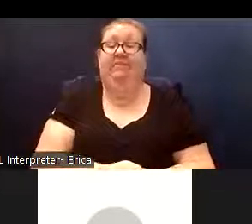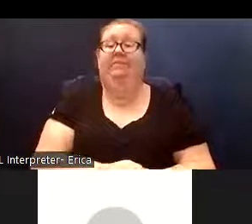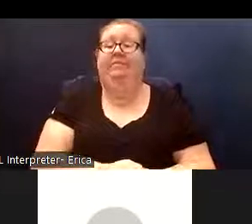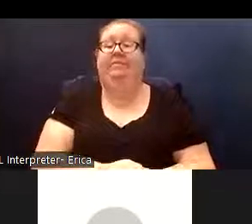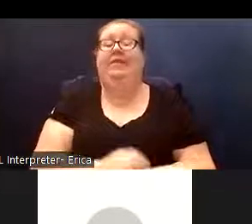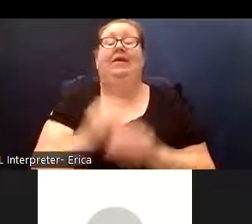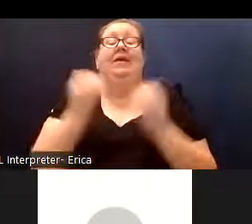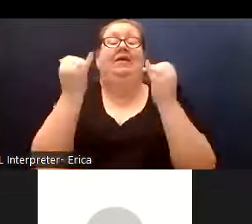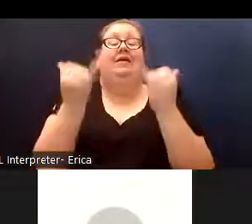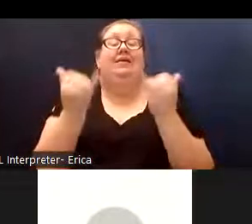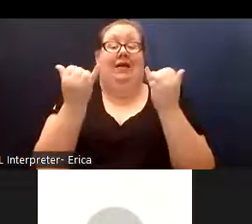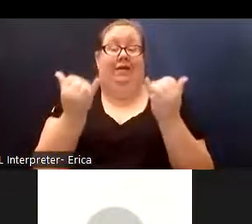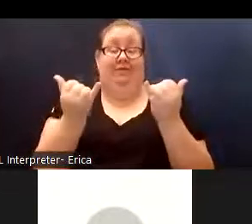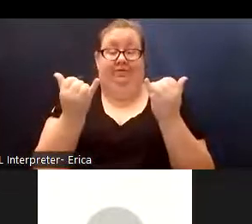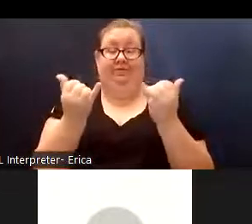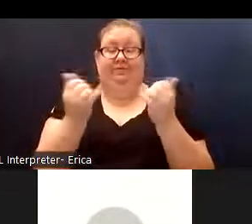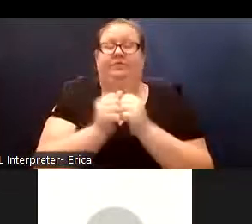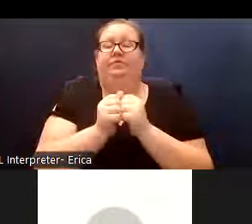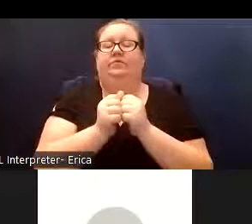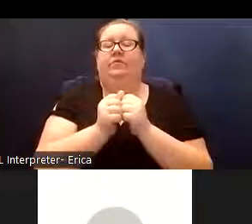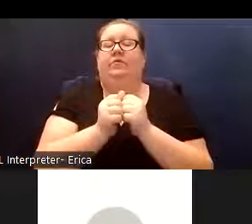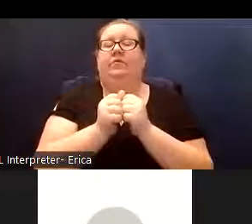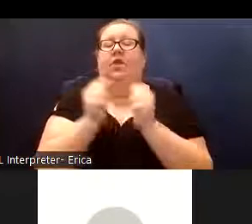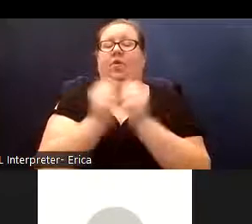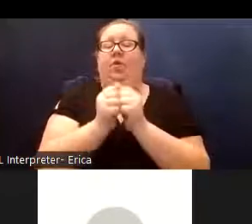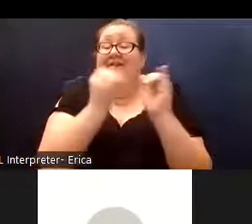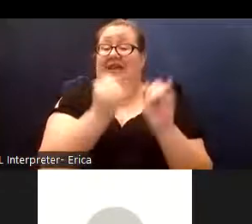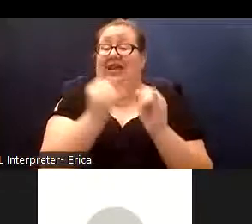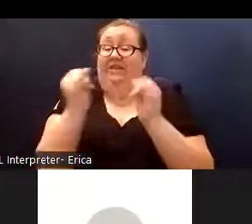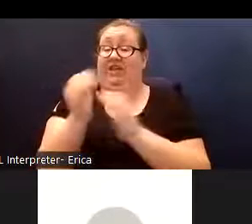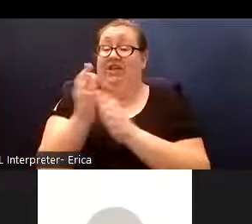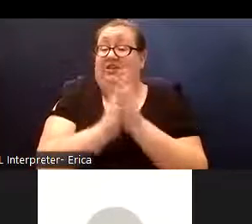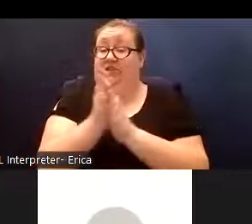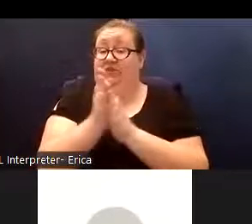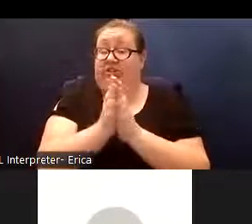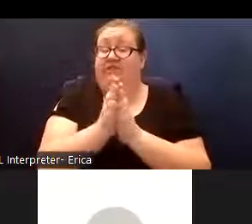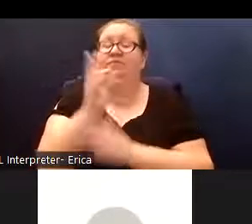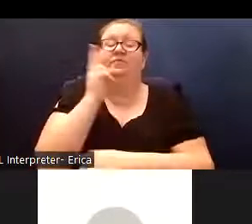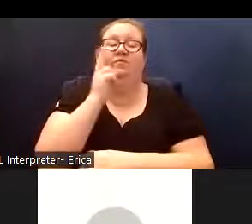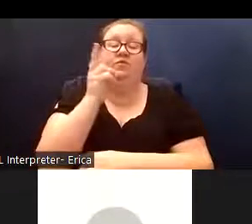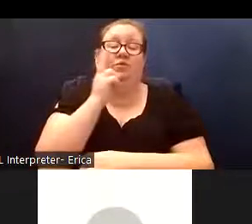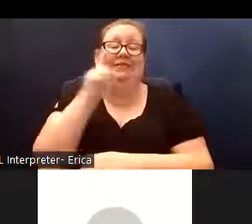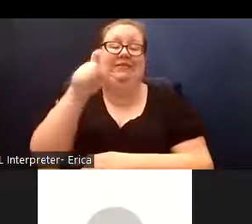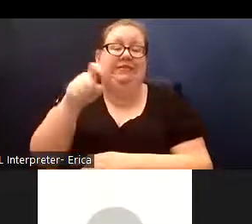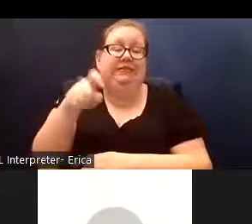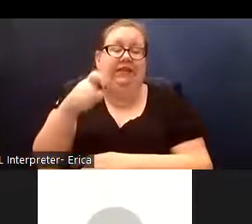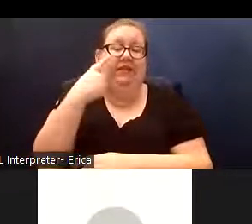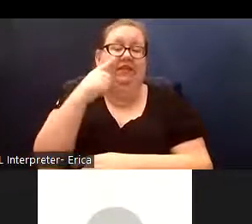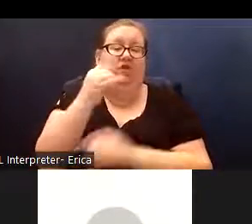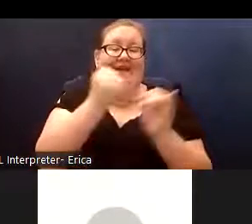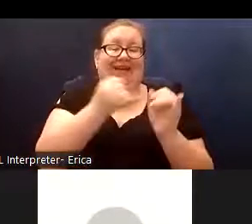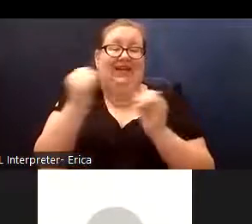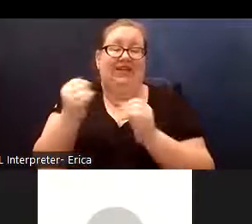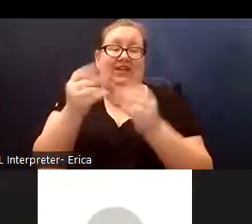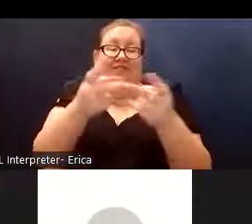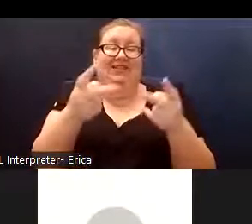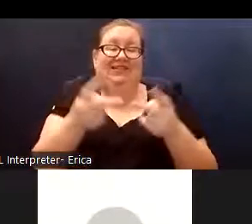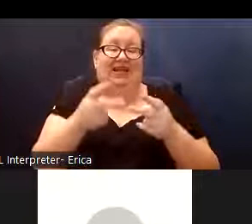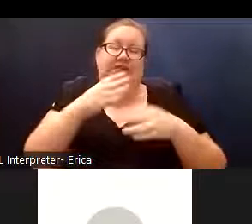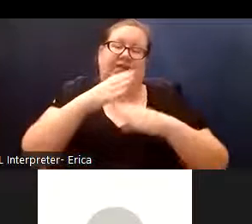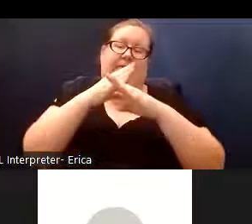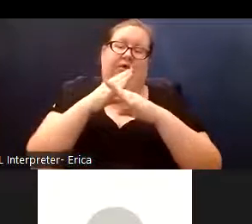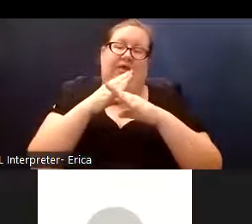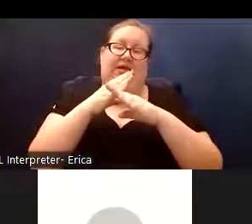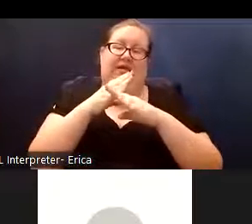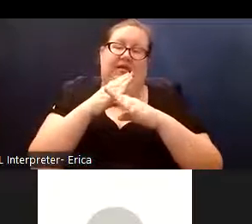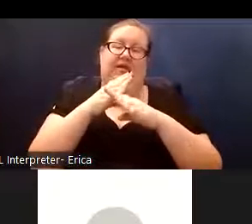Now, also within individual initiative, we see the need for individual sites to be protected. So this